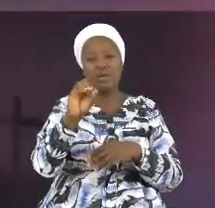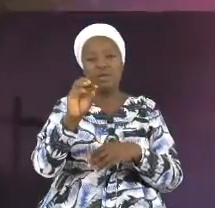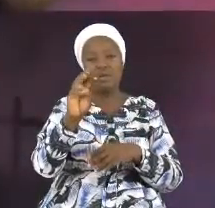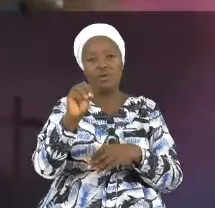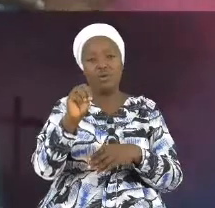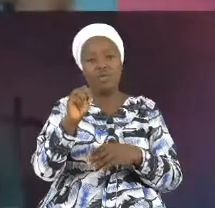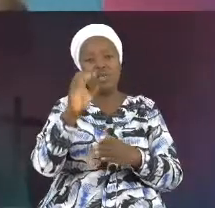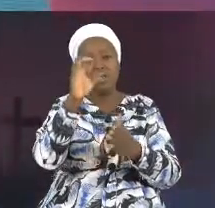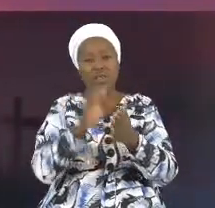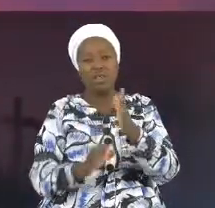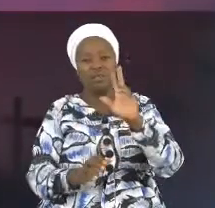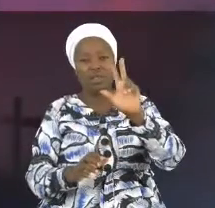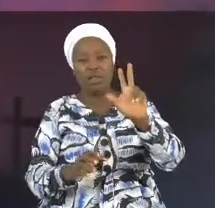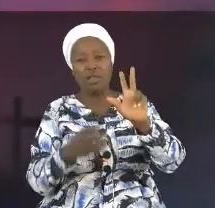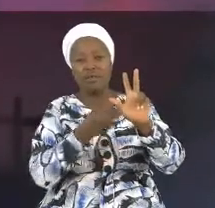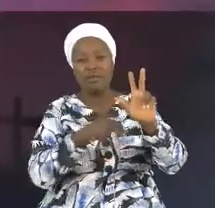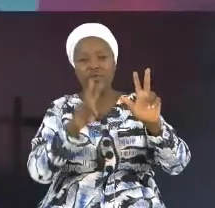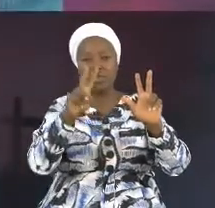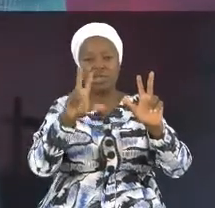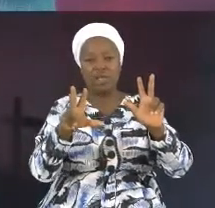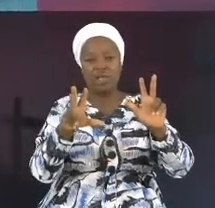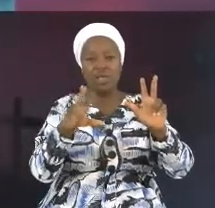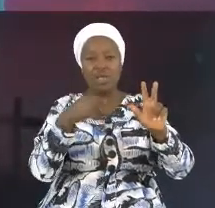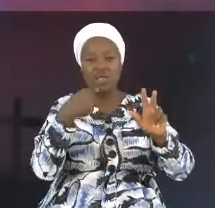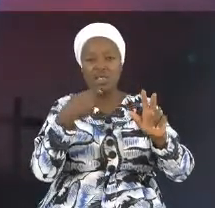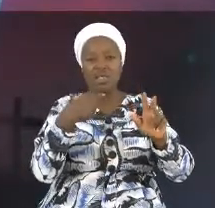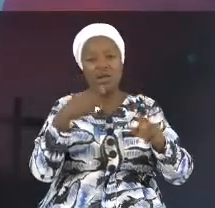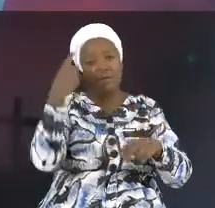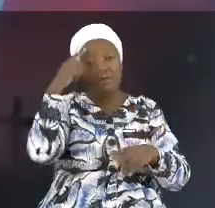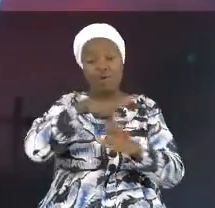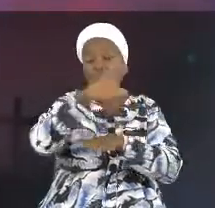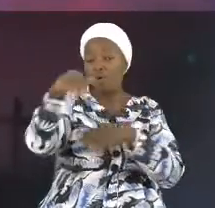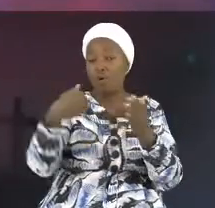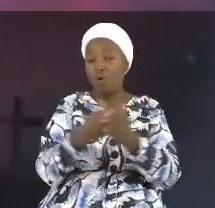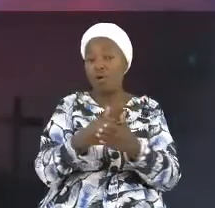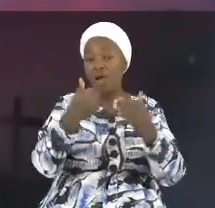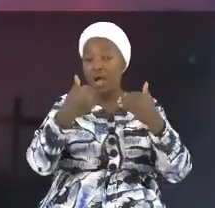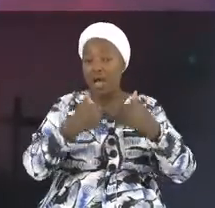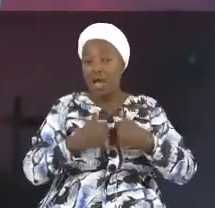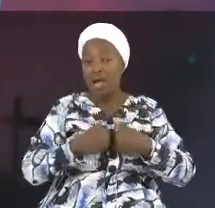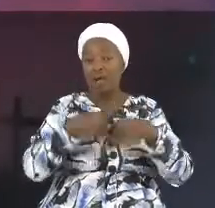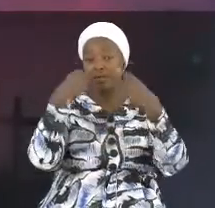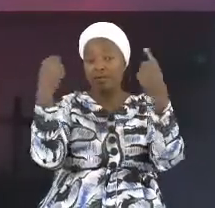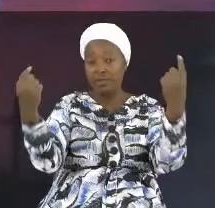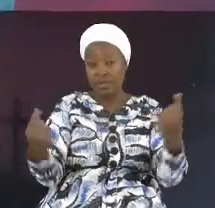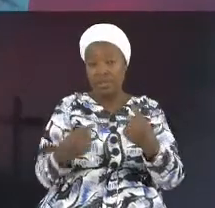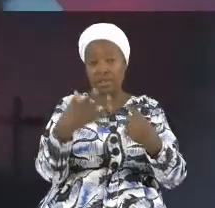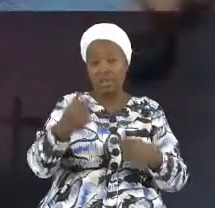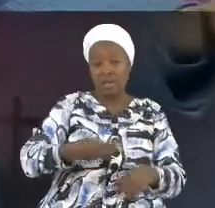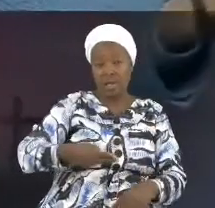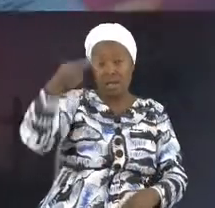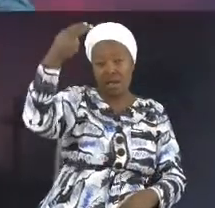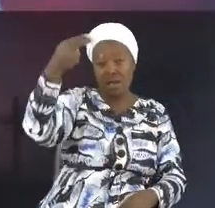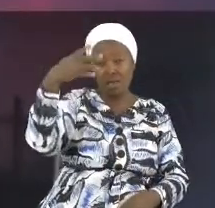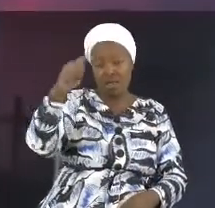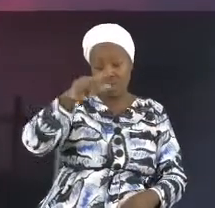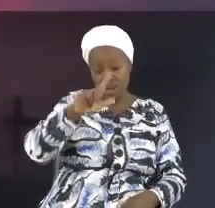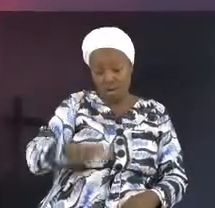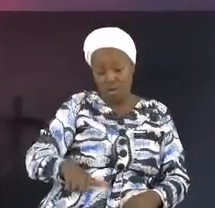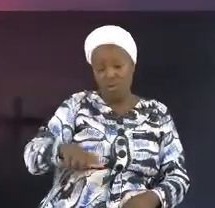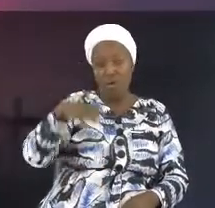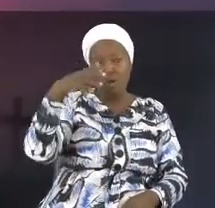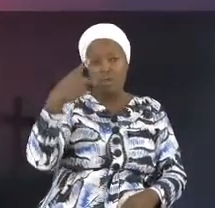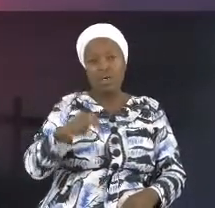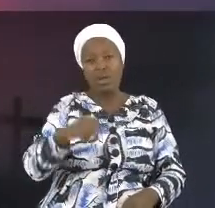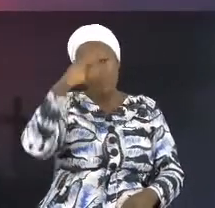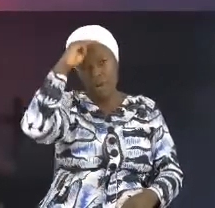for all have sinned, the high, the low, the man, the woman, the boy,